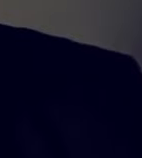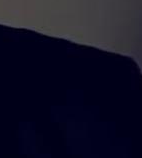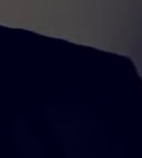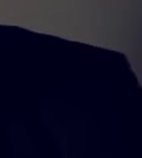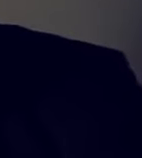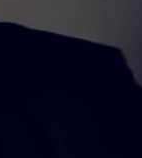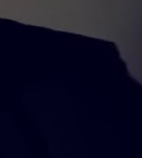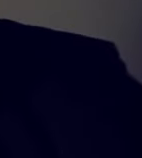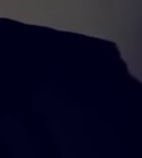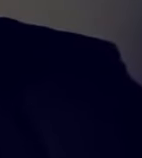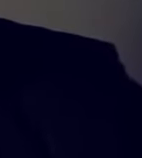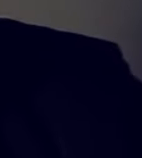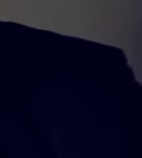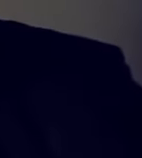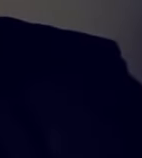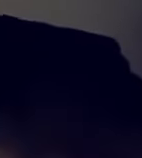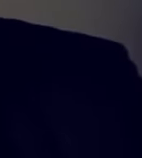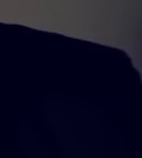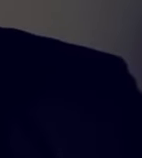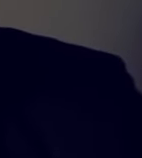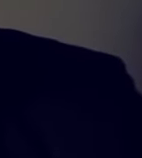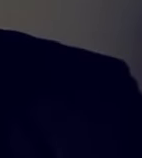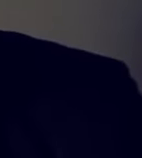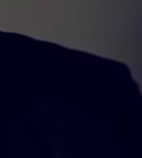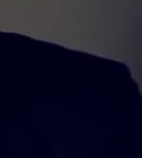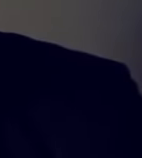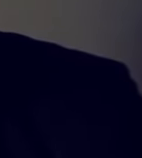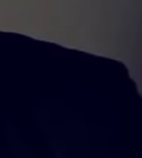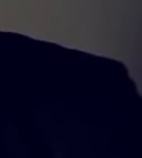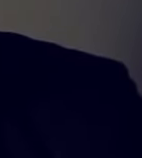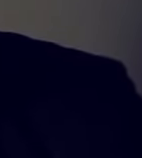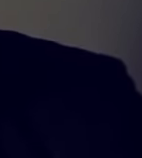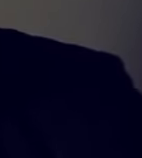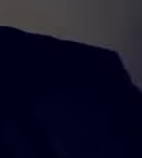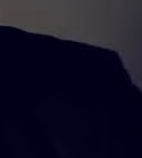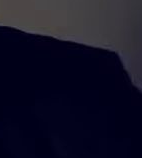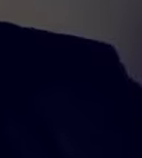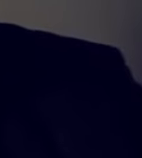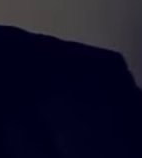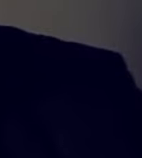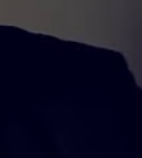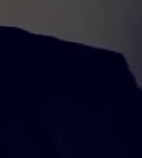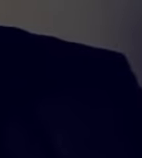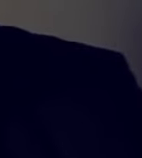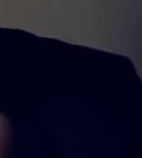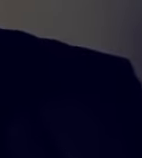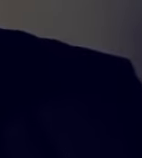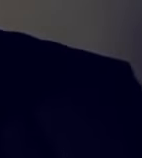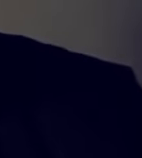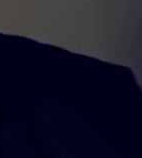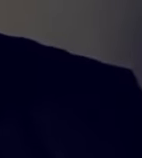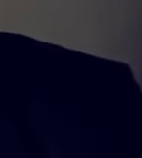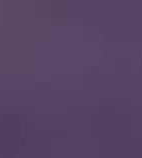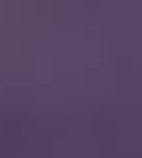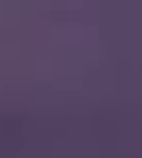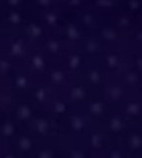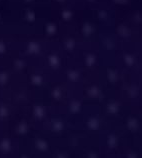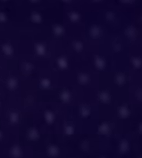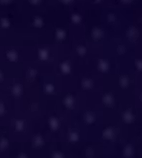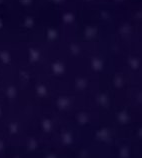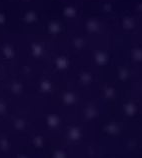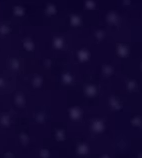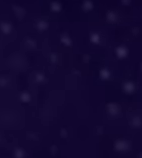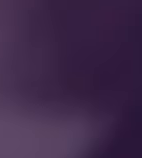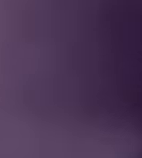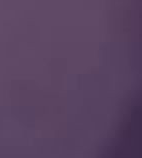so that we can able ukuthi ke si shoot le ndo and iphume njengoba lo mbhali ayibhalile